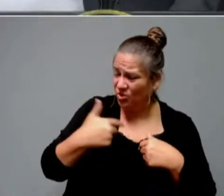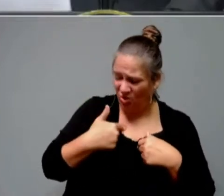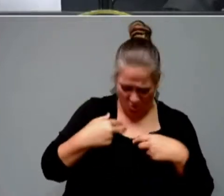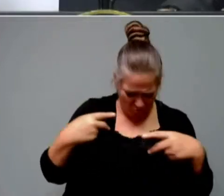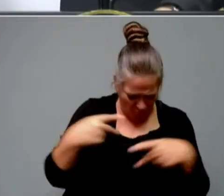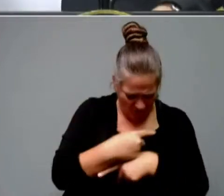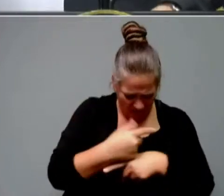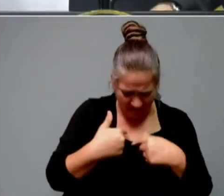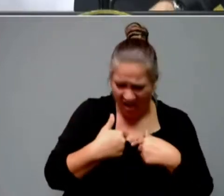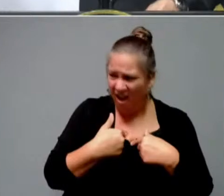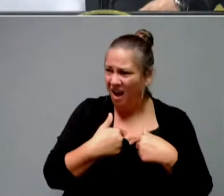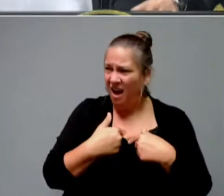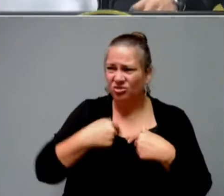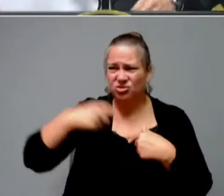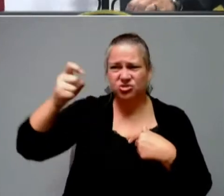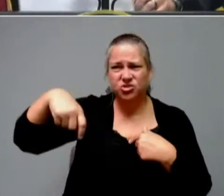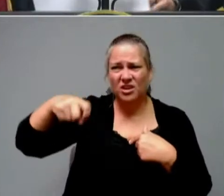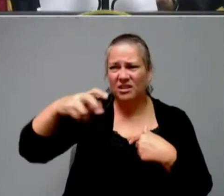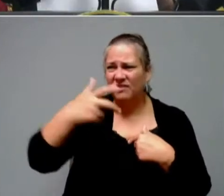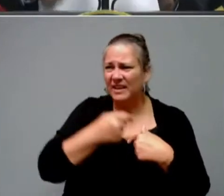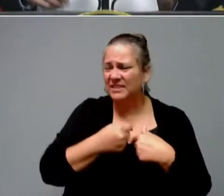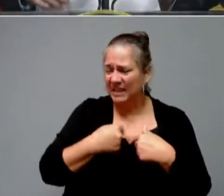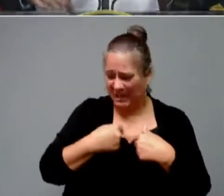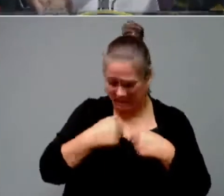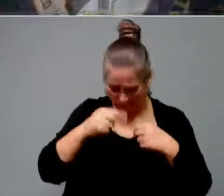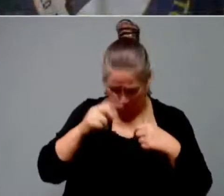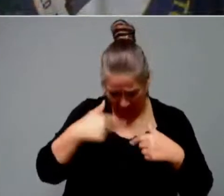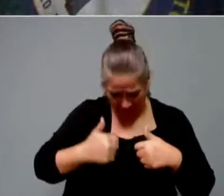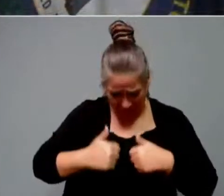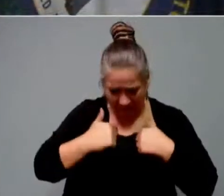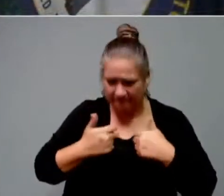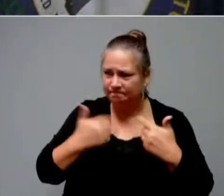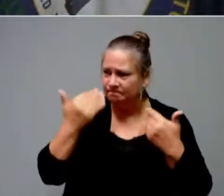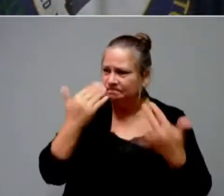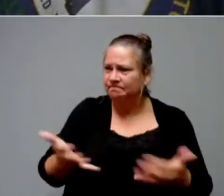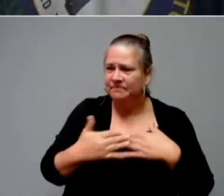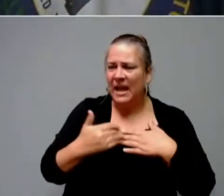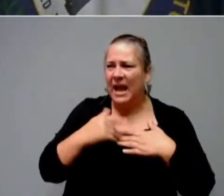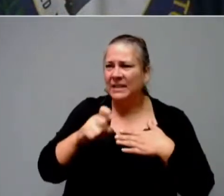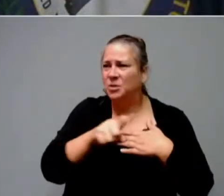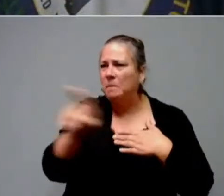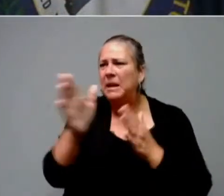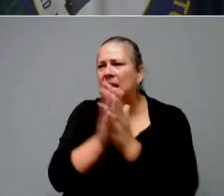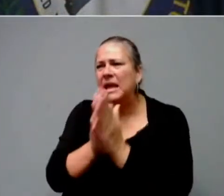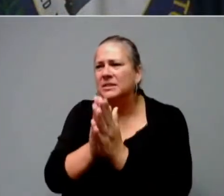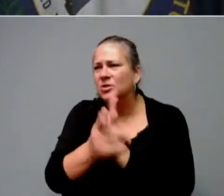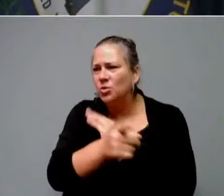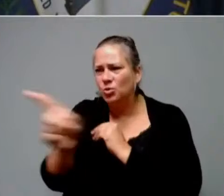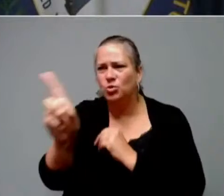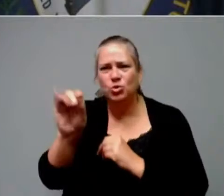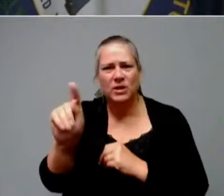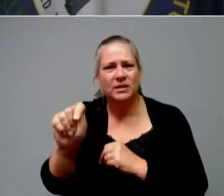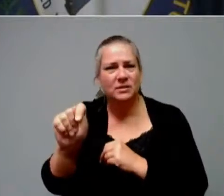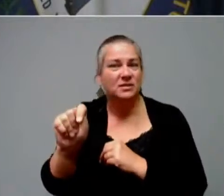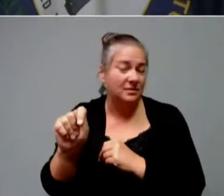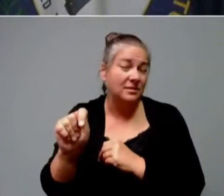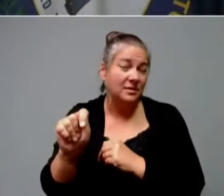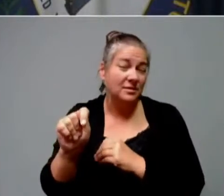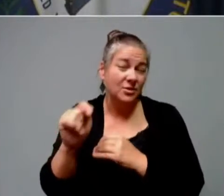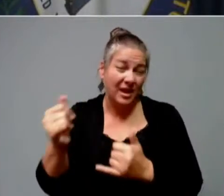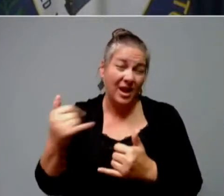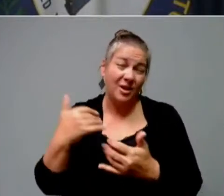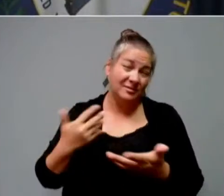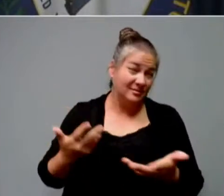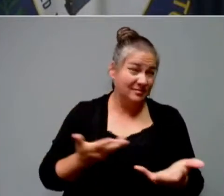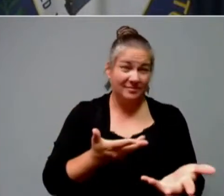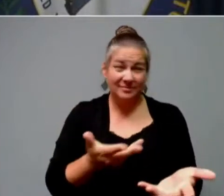they are going to make it out. So again, we are asking everybody, get this vaccine.